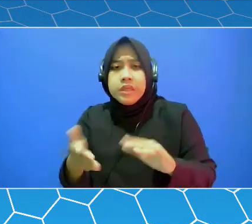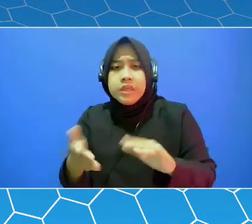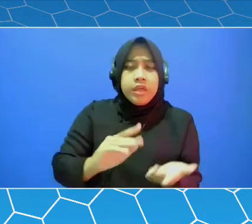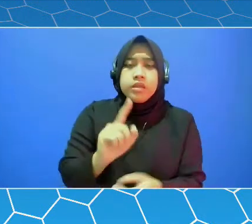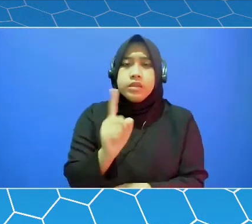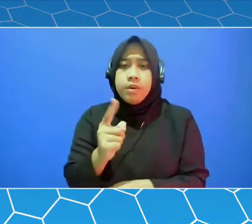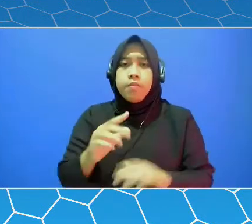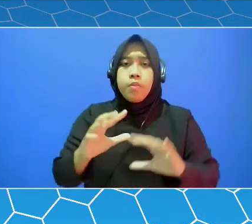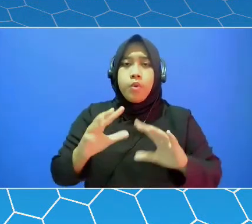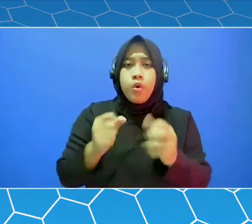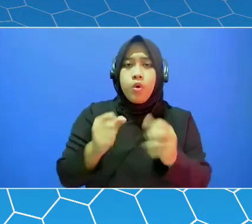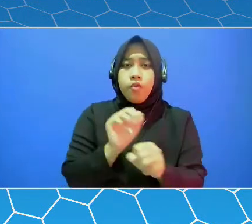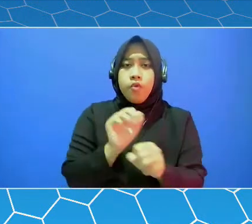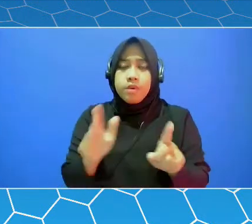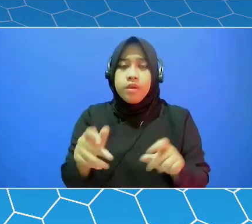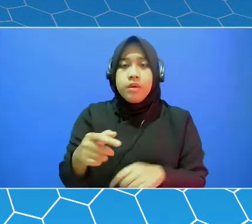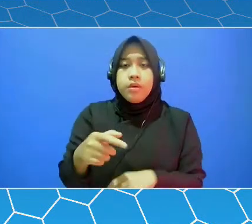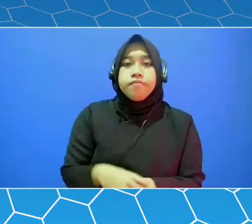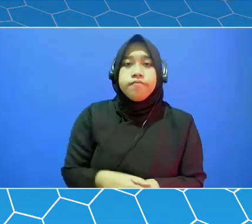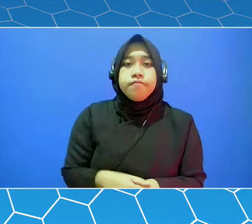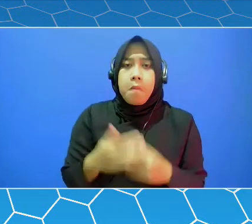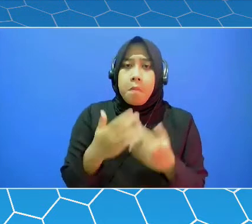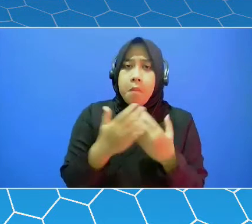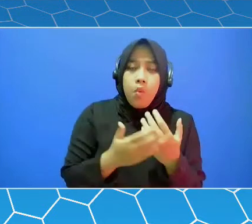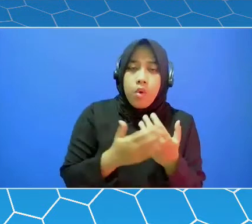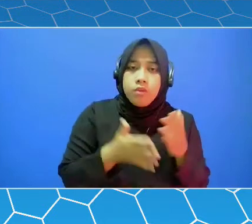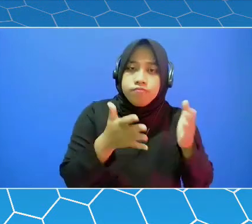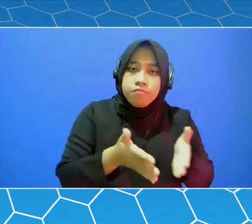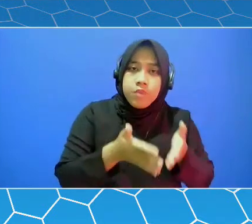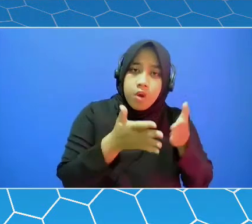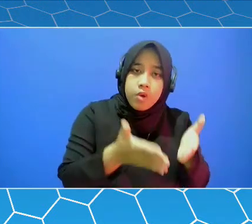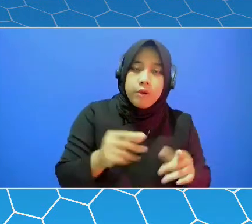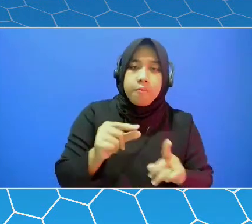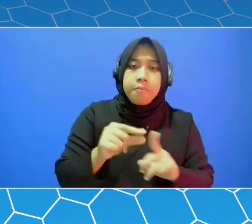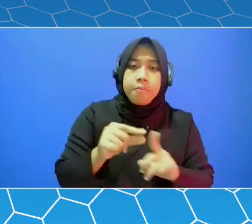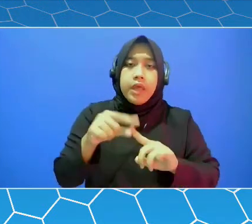due to the pandemic also in Indonesia. Slide.